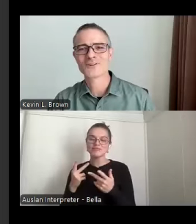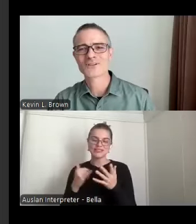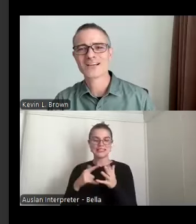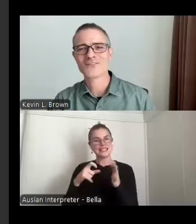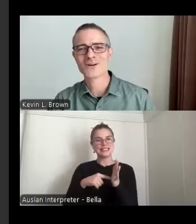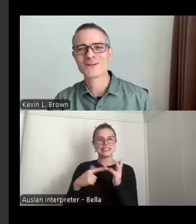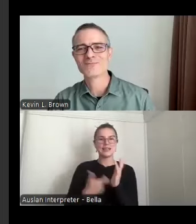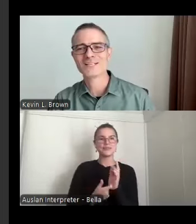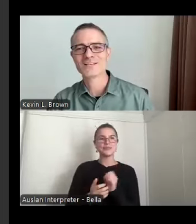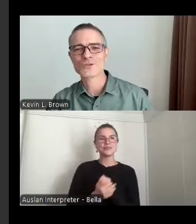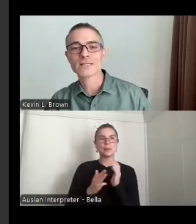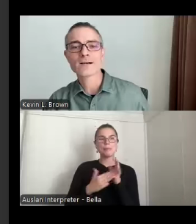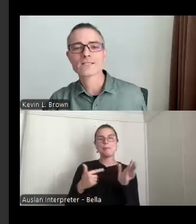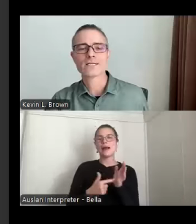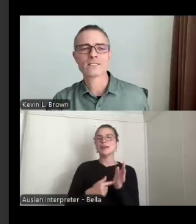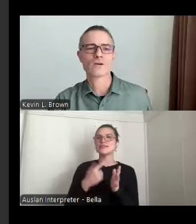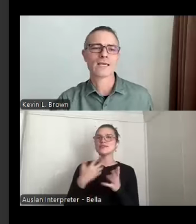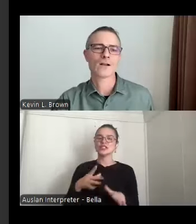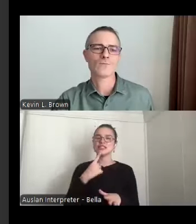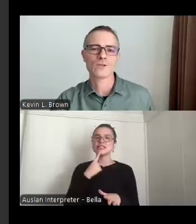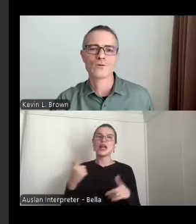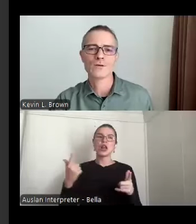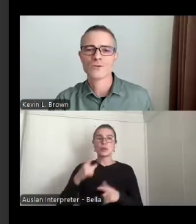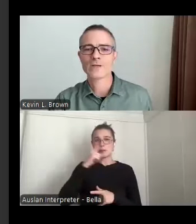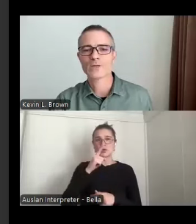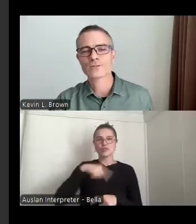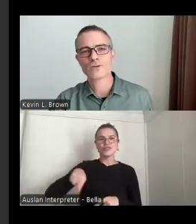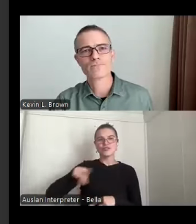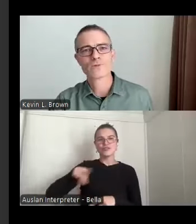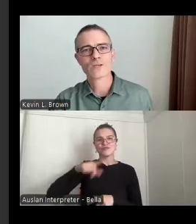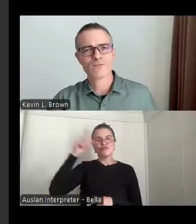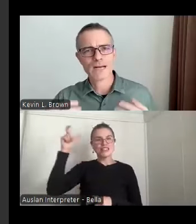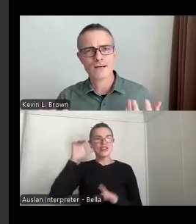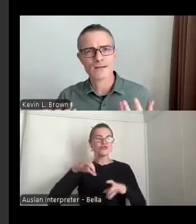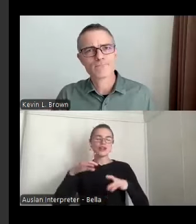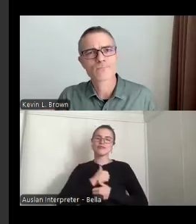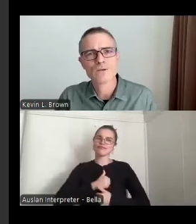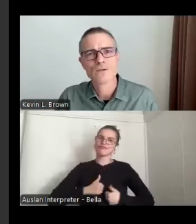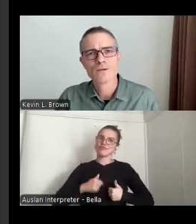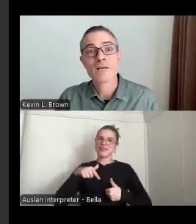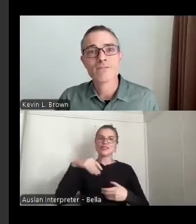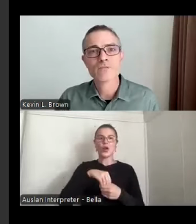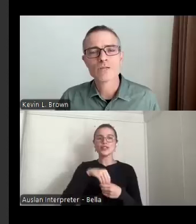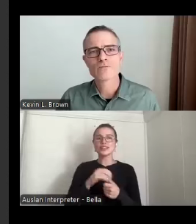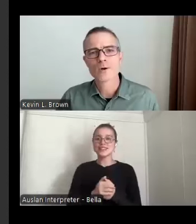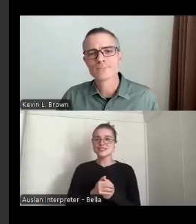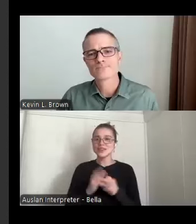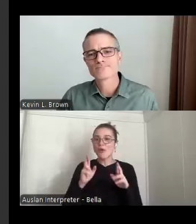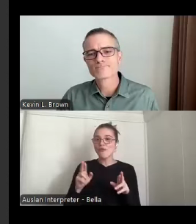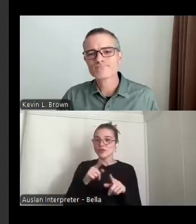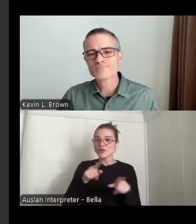Creative Australia have already been enjoying the content. And so again, hopefully you'll be able to kind of benefit from this